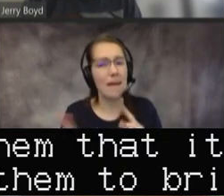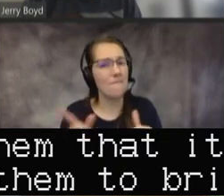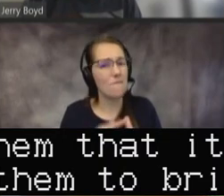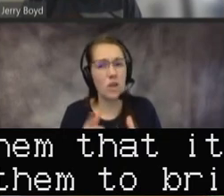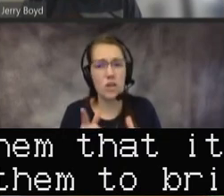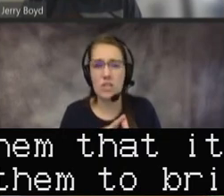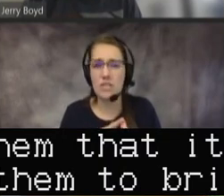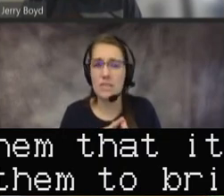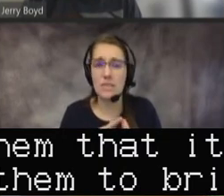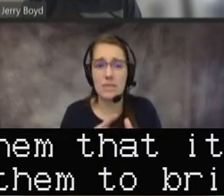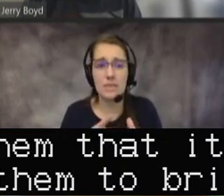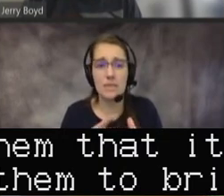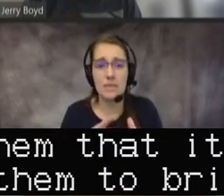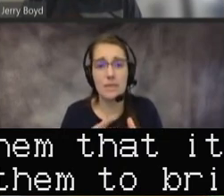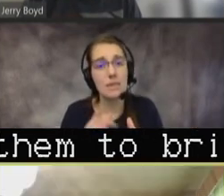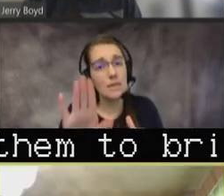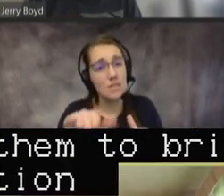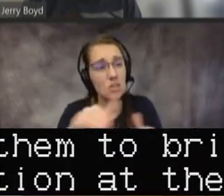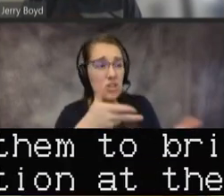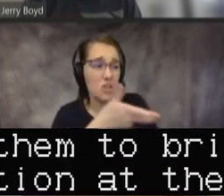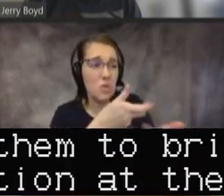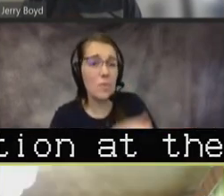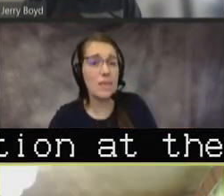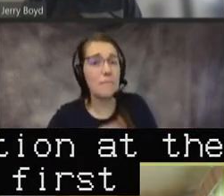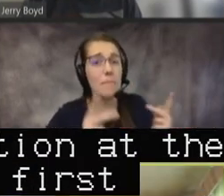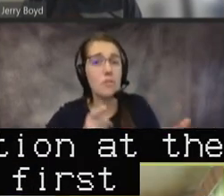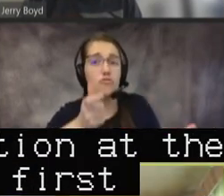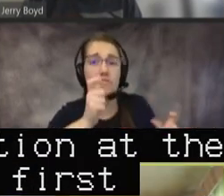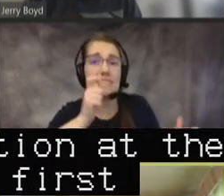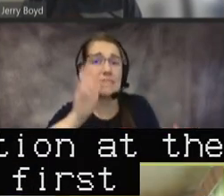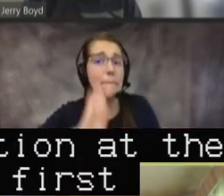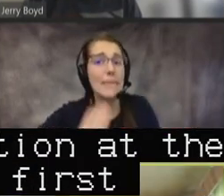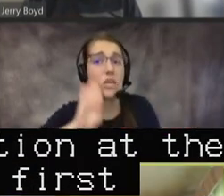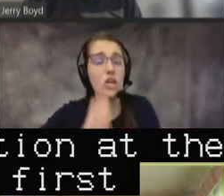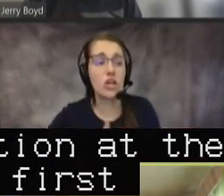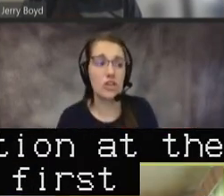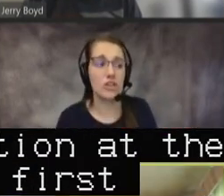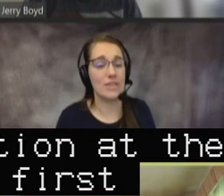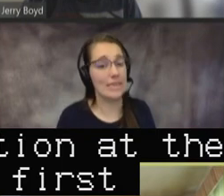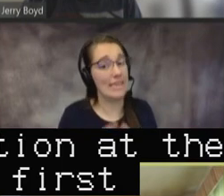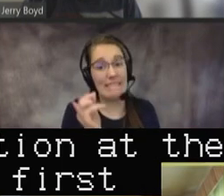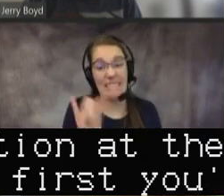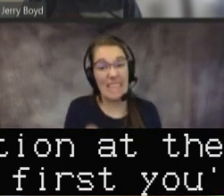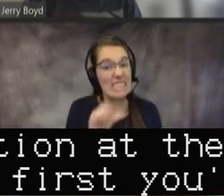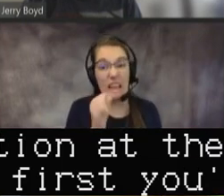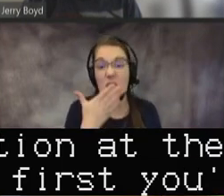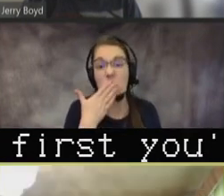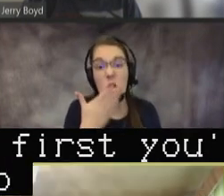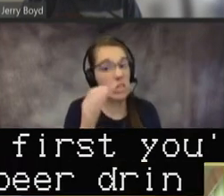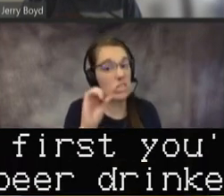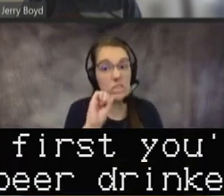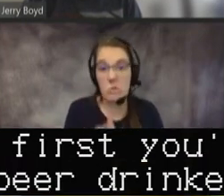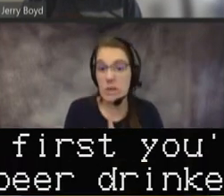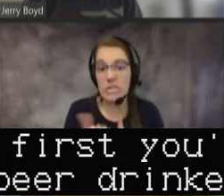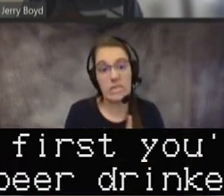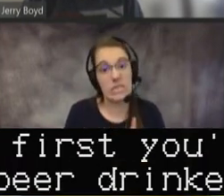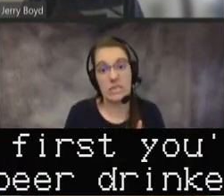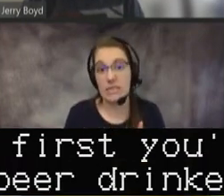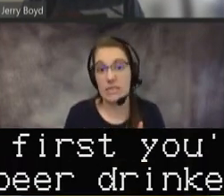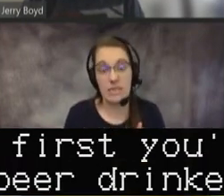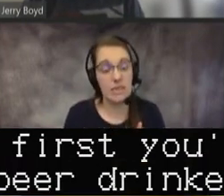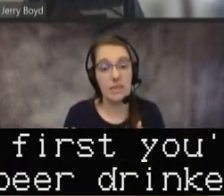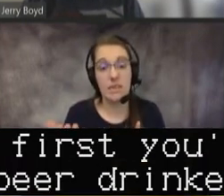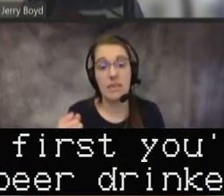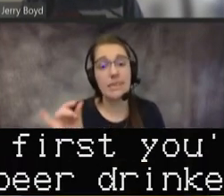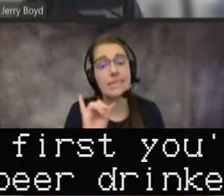you'll be dealing with beer drinkers. So that's not going to be a good situation. It's just like being